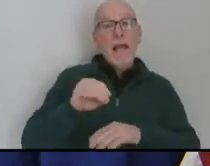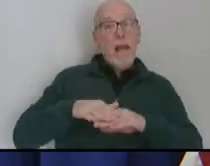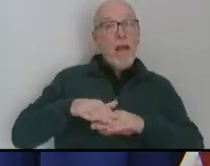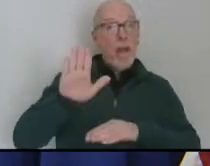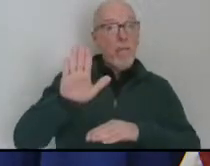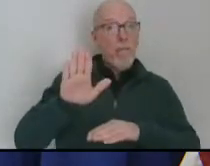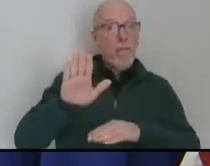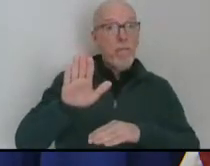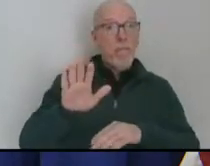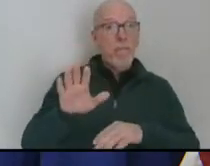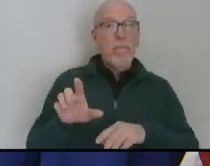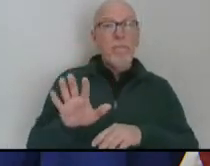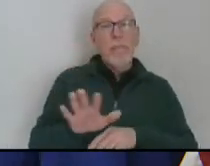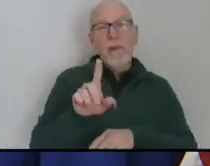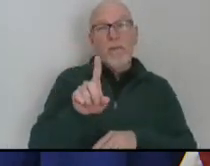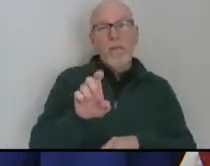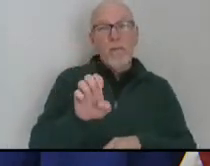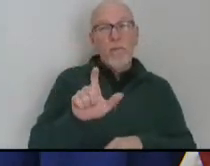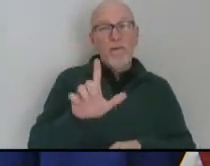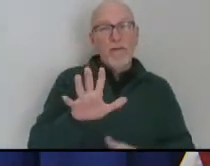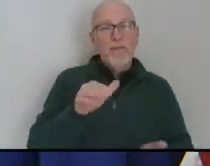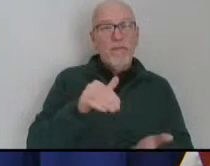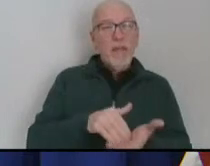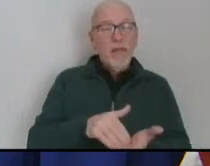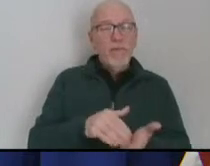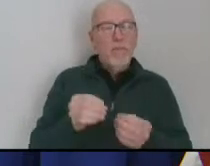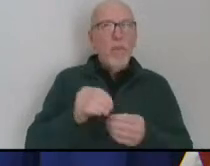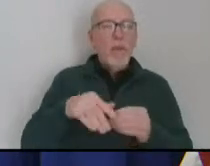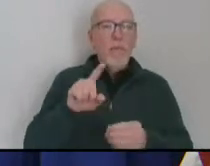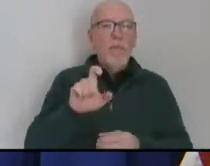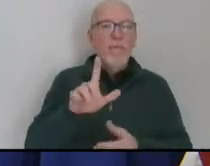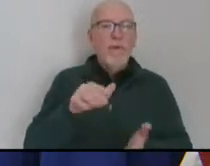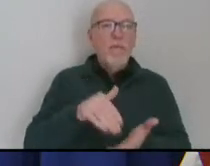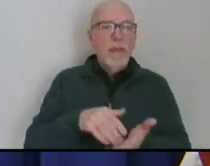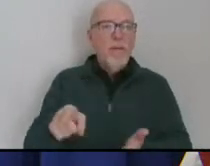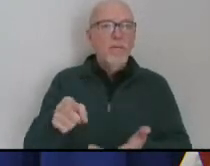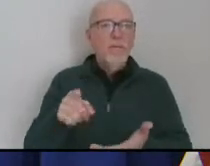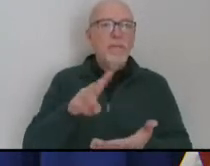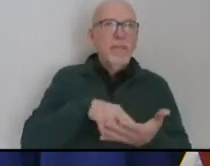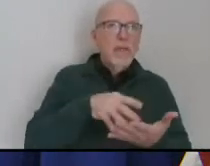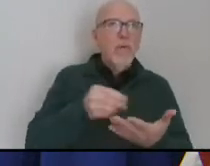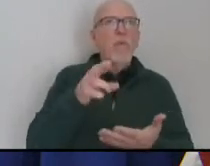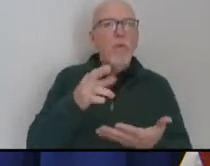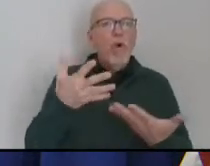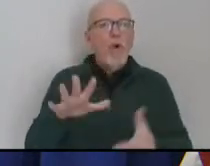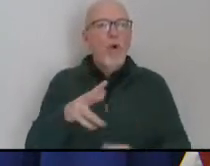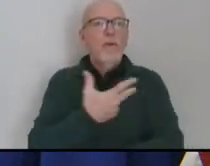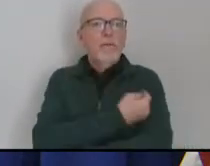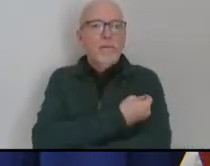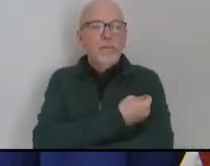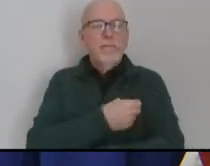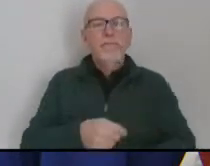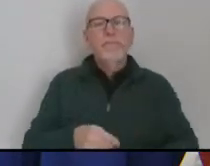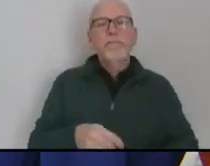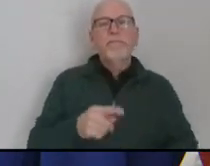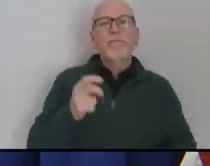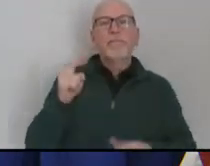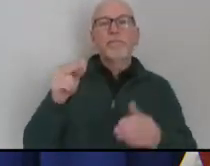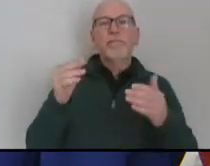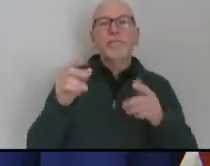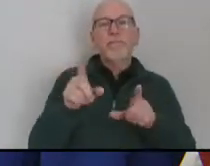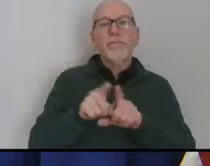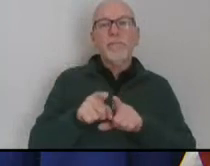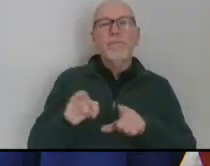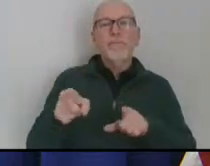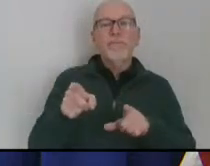about 125,000, north of 125,000 Hoosiers who are scheduled or have been vaccinated. And then, as you have